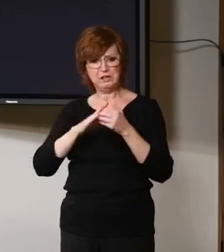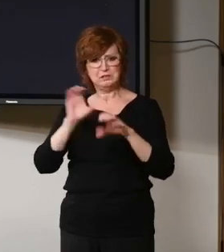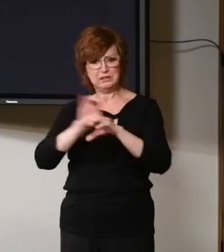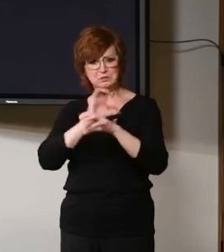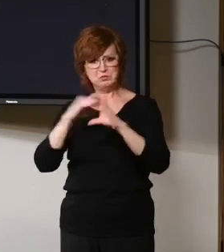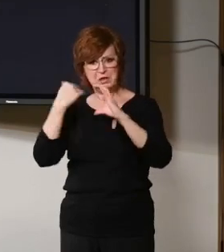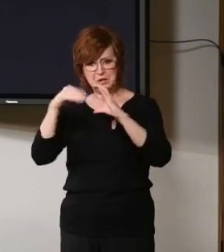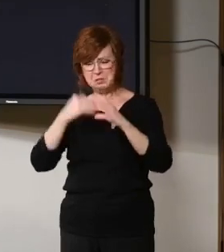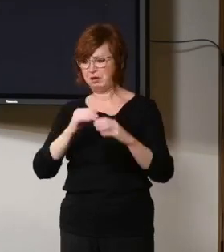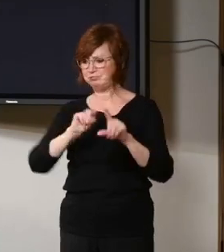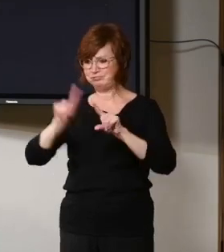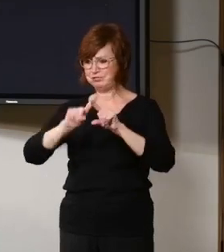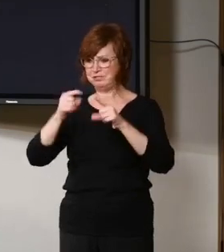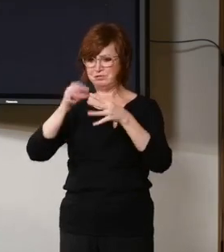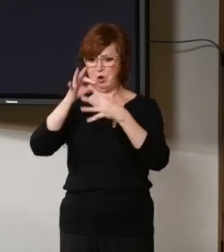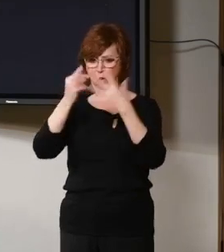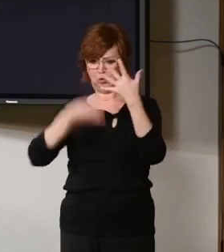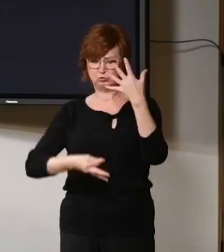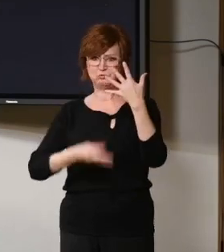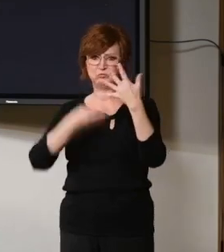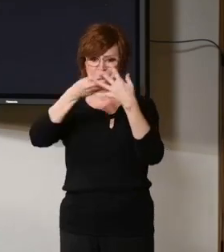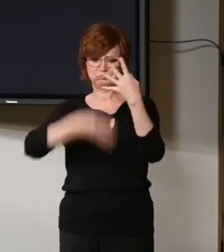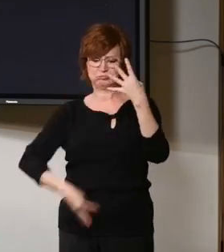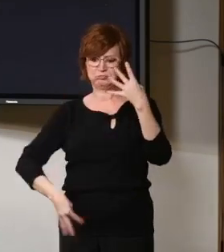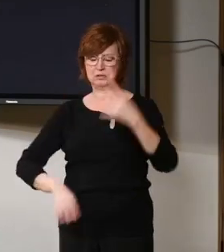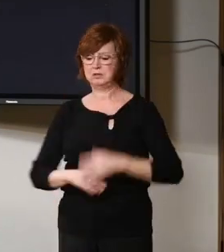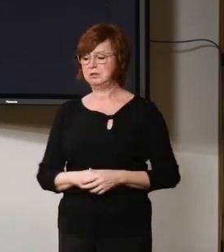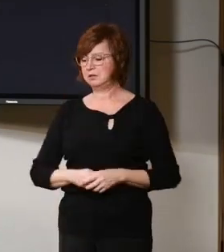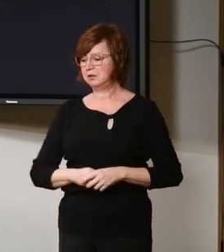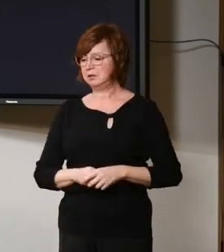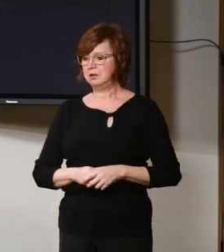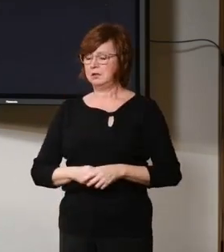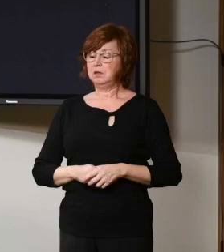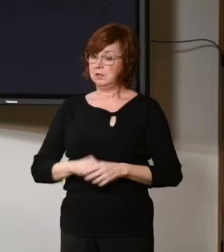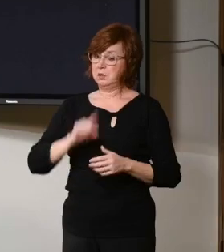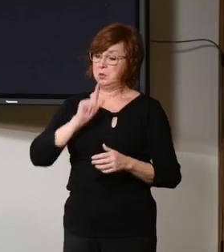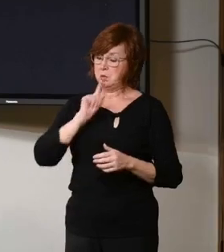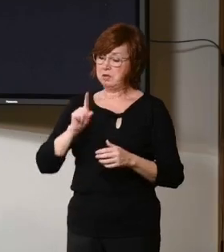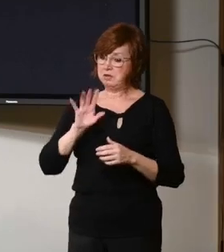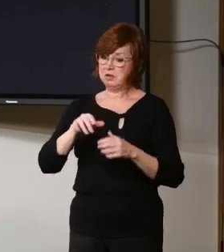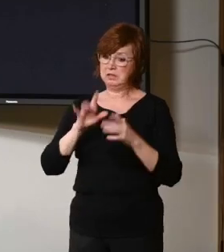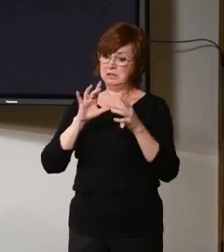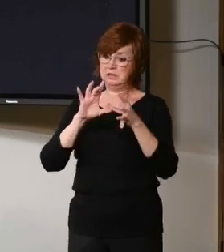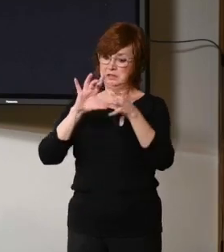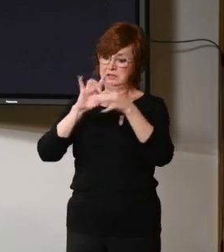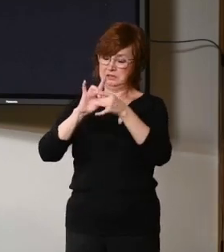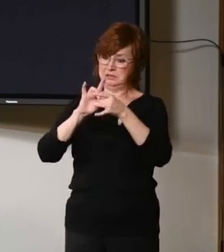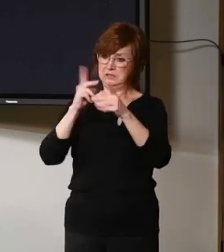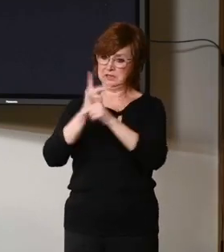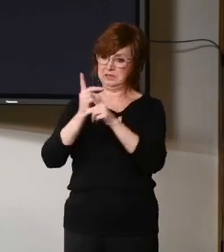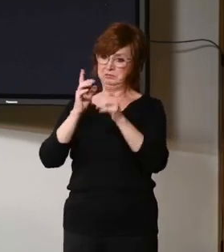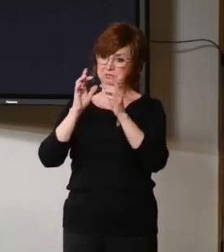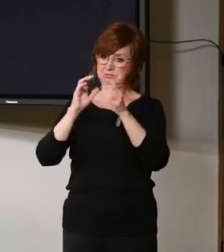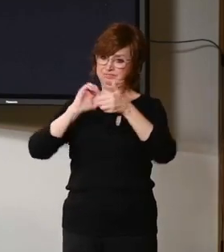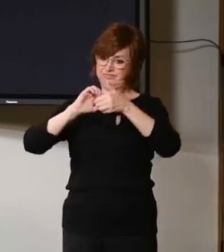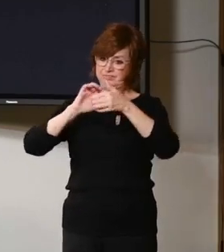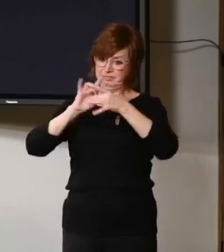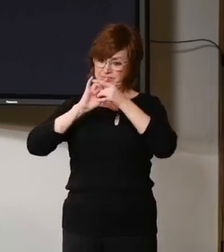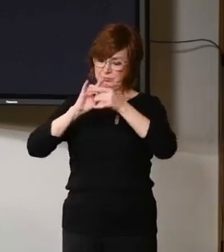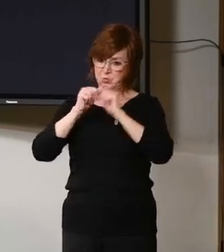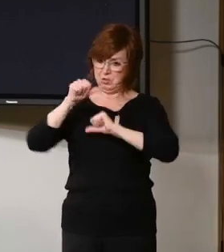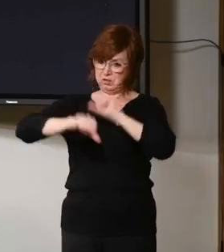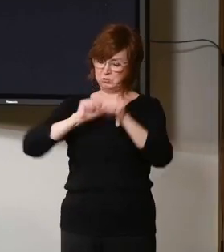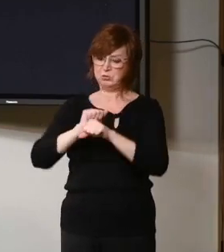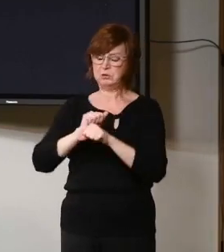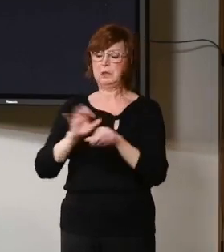And it is really important through this time that we do this and support each other to remain well, both physically and mentally.